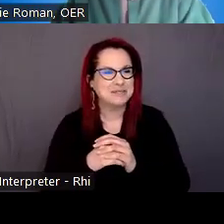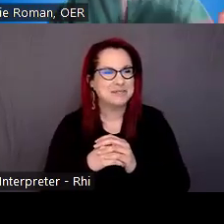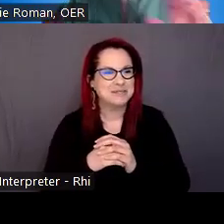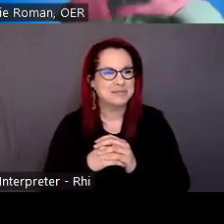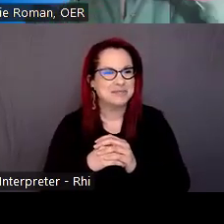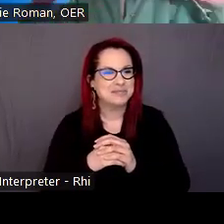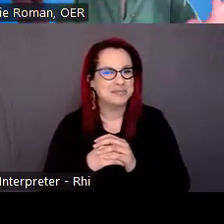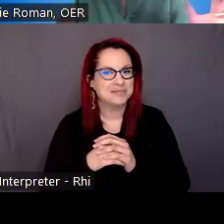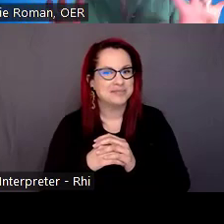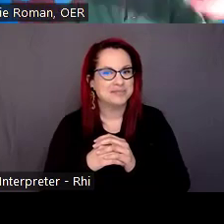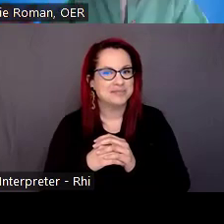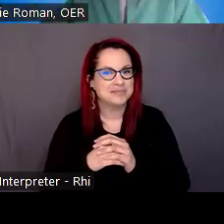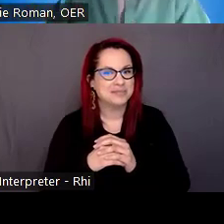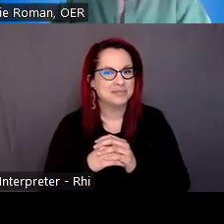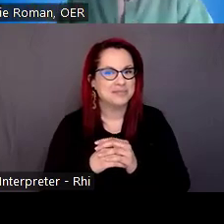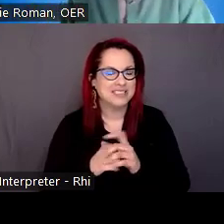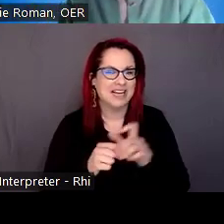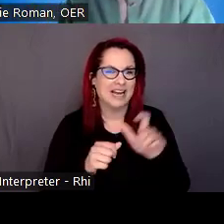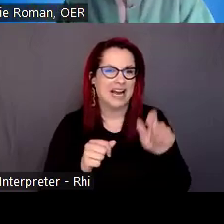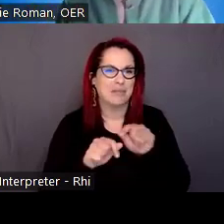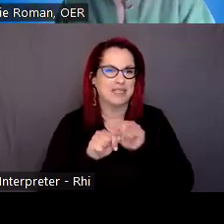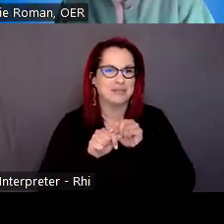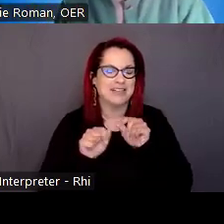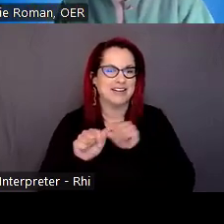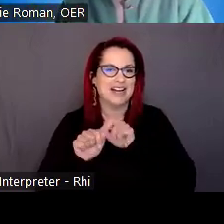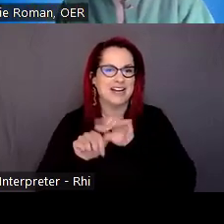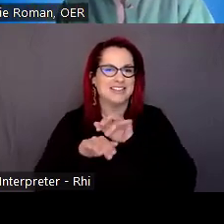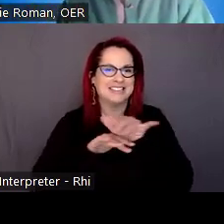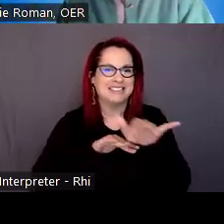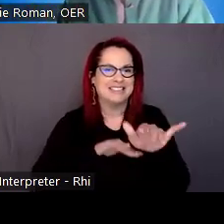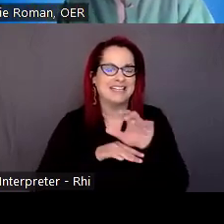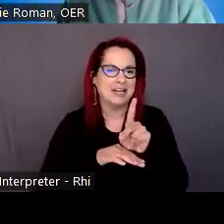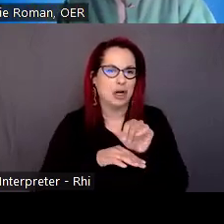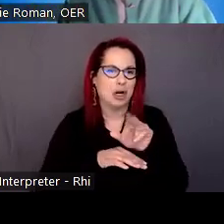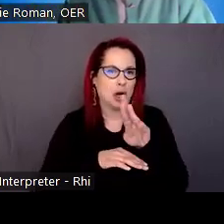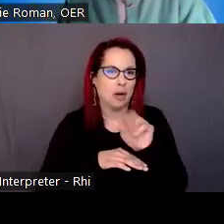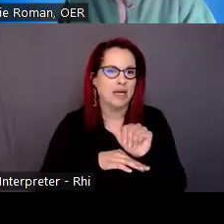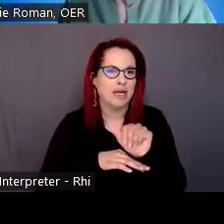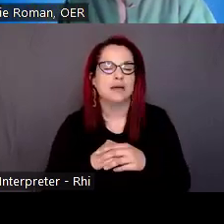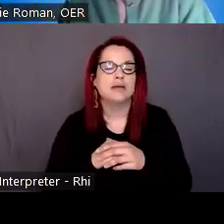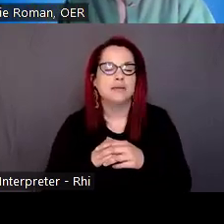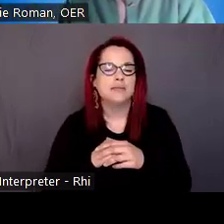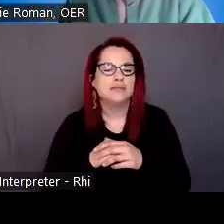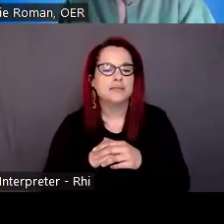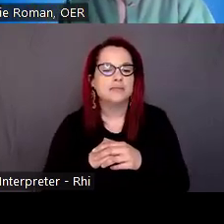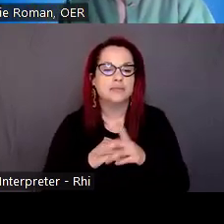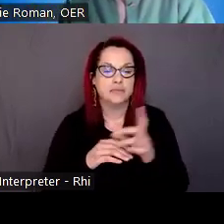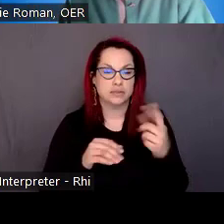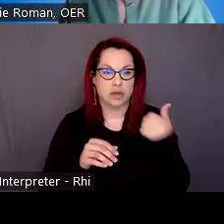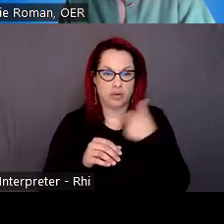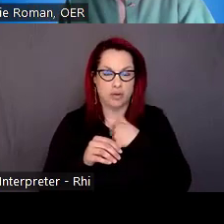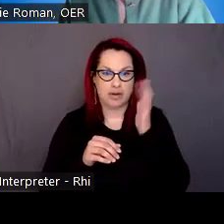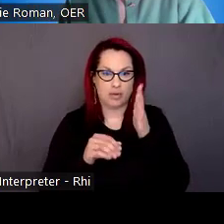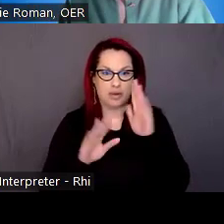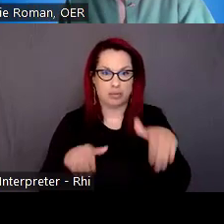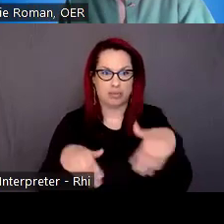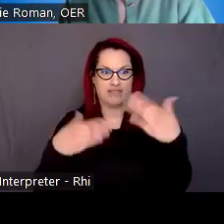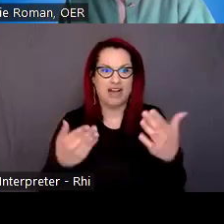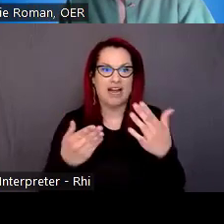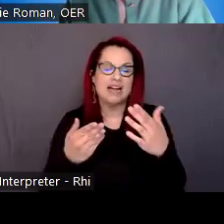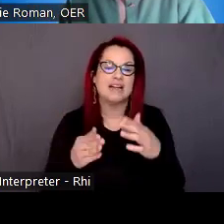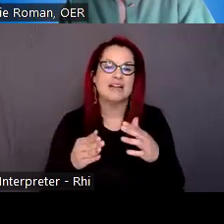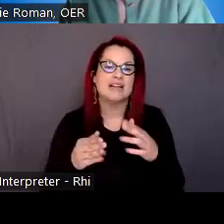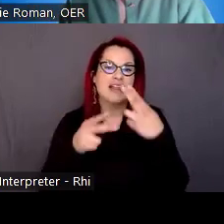I must be sending it karma. And so what we will, we will provide, the names of the